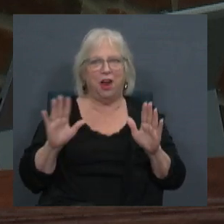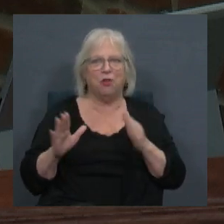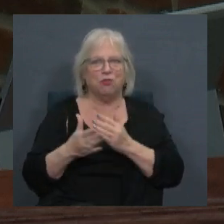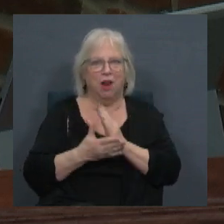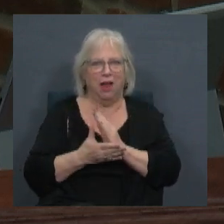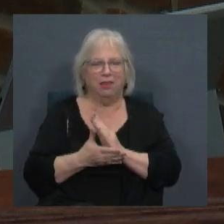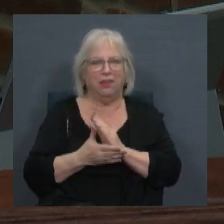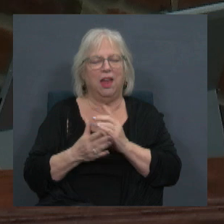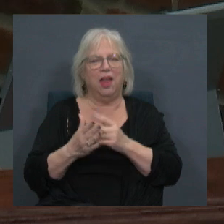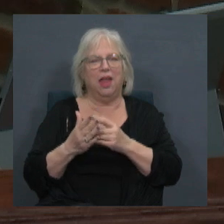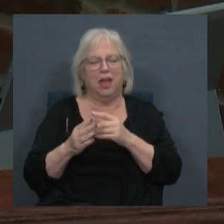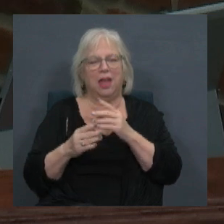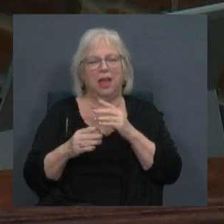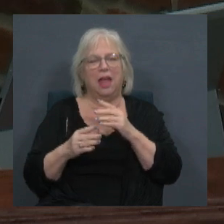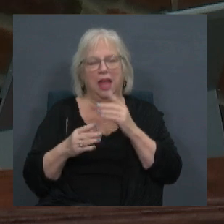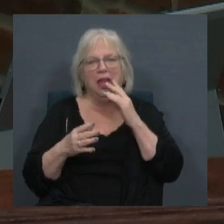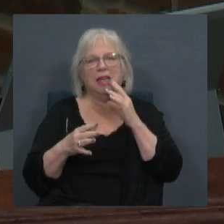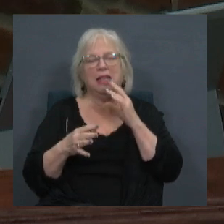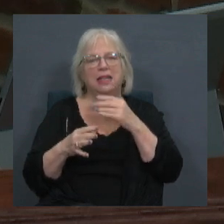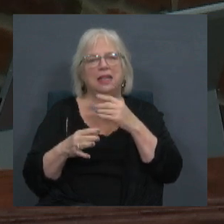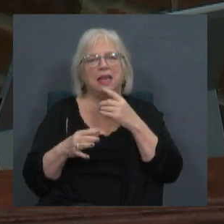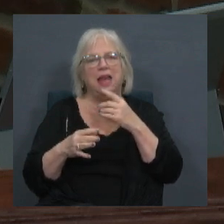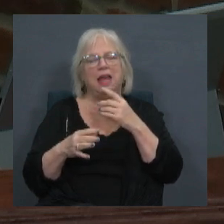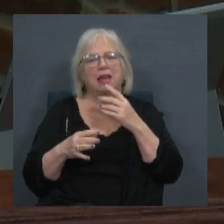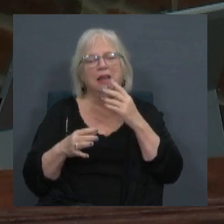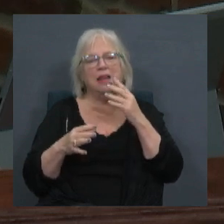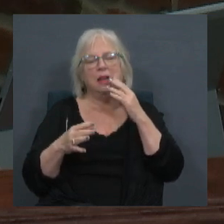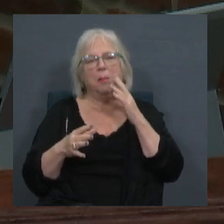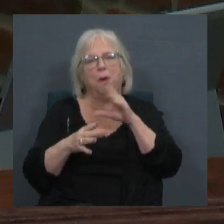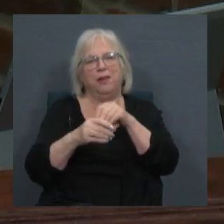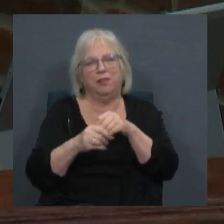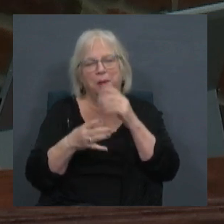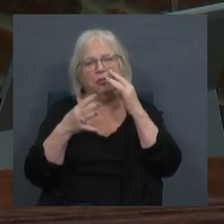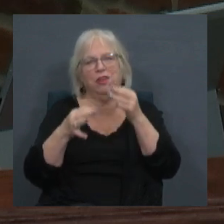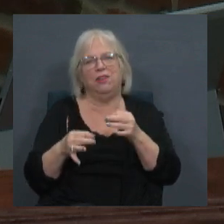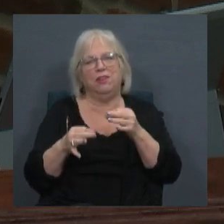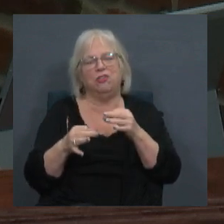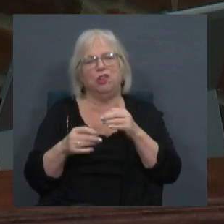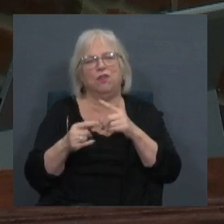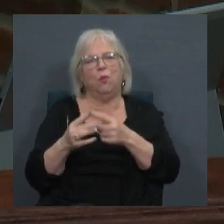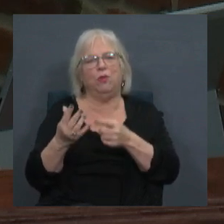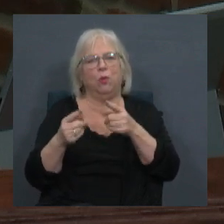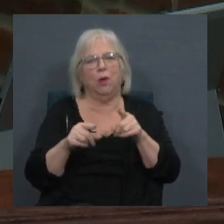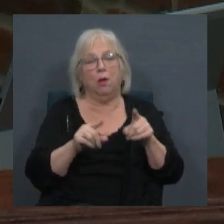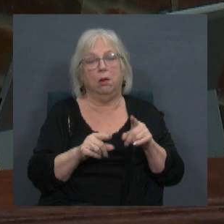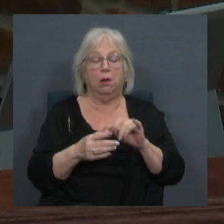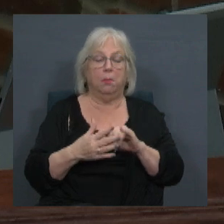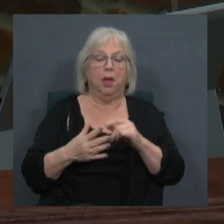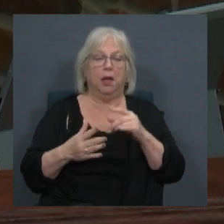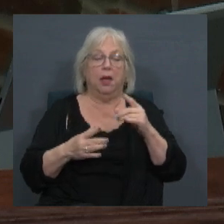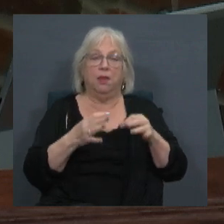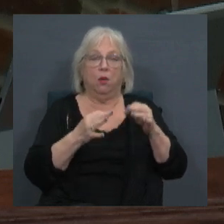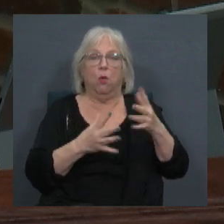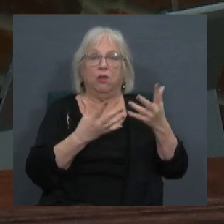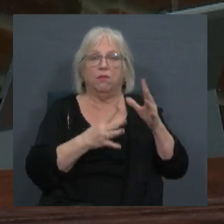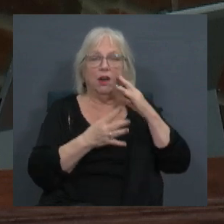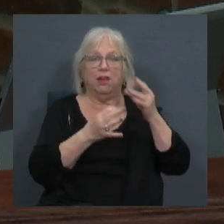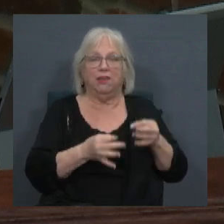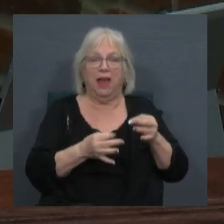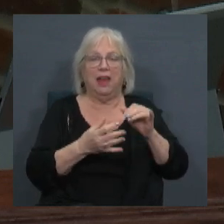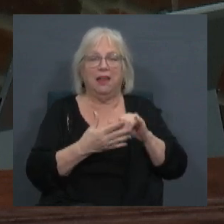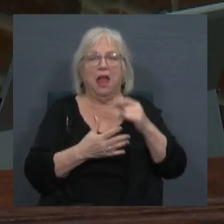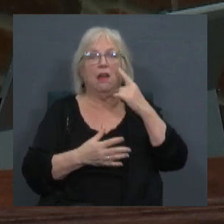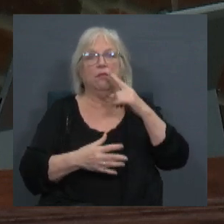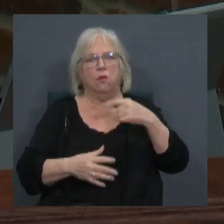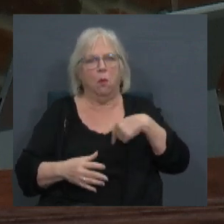in what's going on. But that's something that's been decided in the courts for us, not by us.